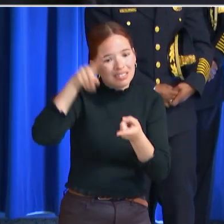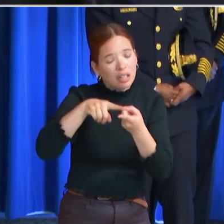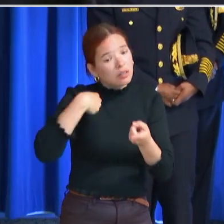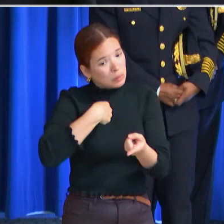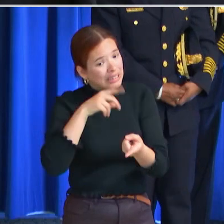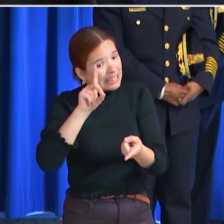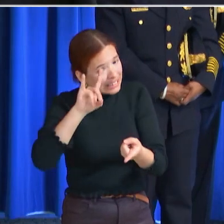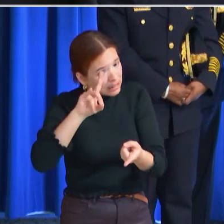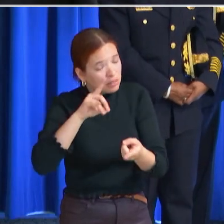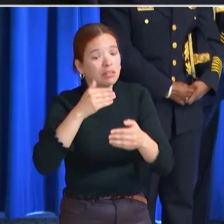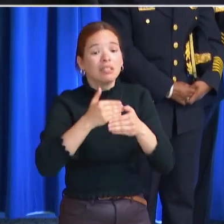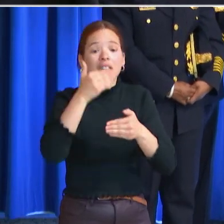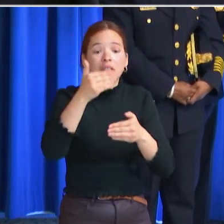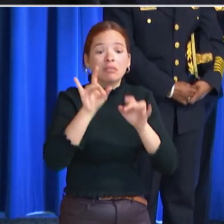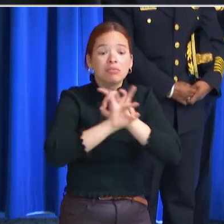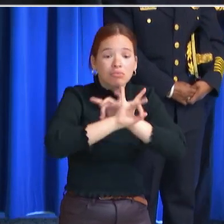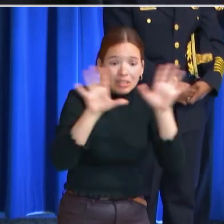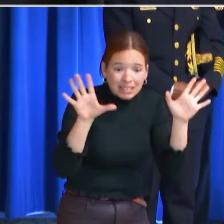violent crime